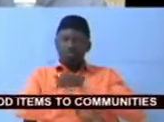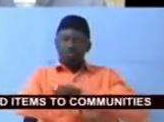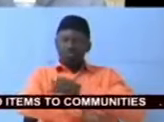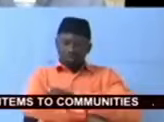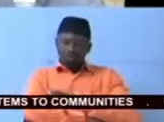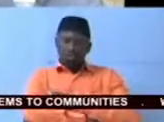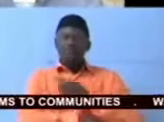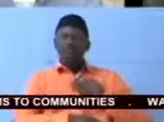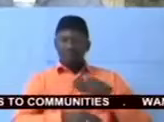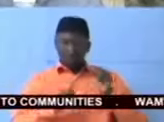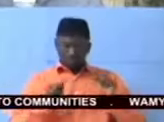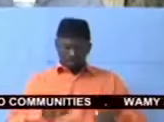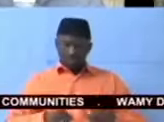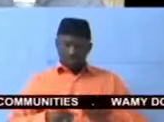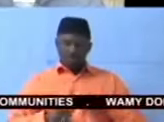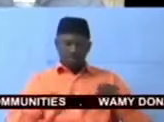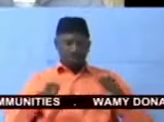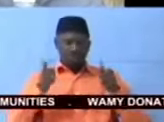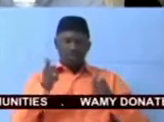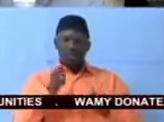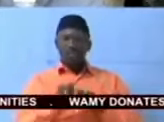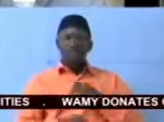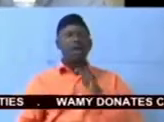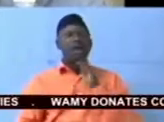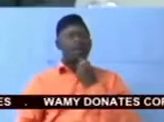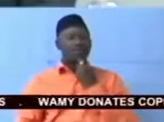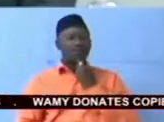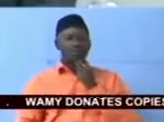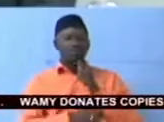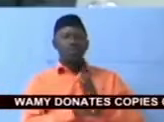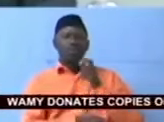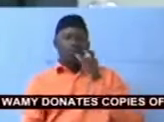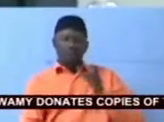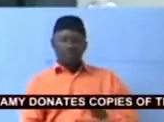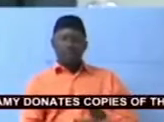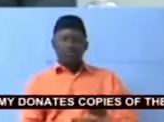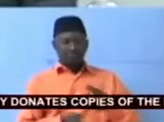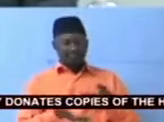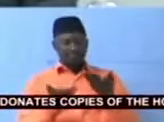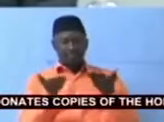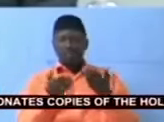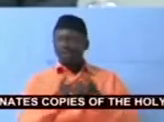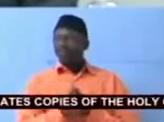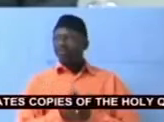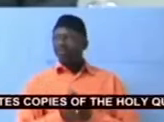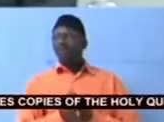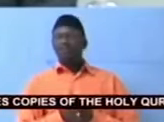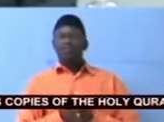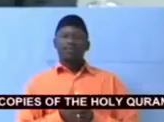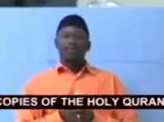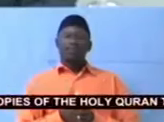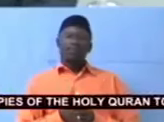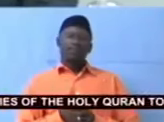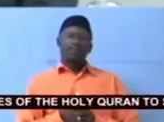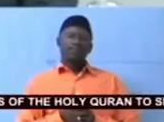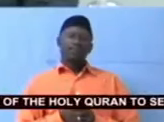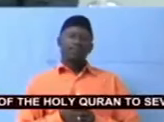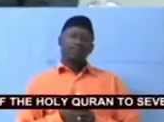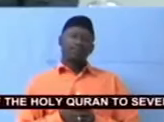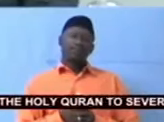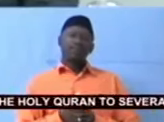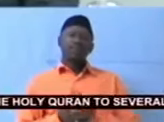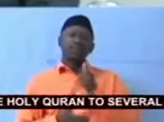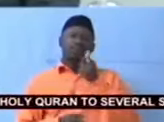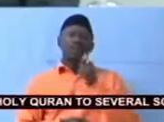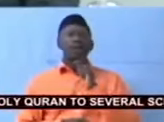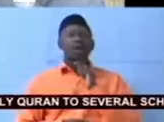witness, please proceed. Good morning, Mr. Chairman. Oh, I should say good afternoon, Mr. Chairman,